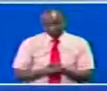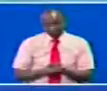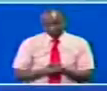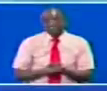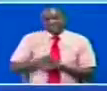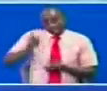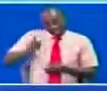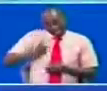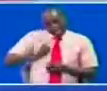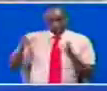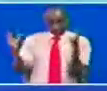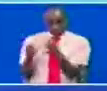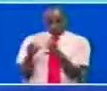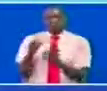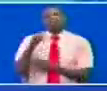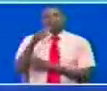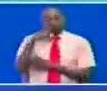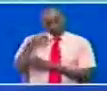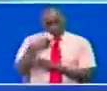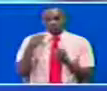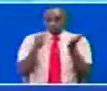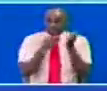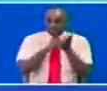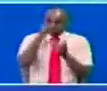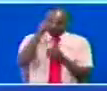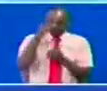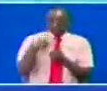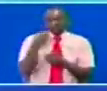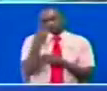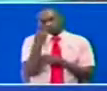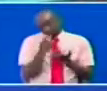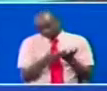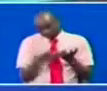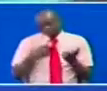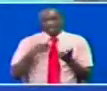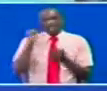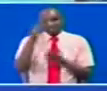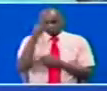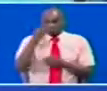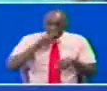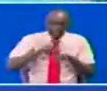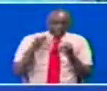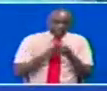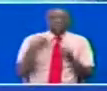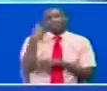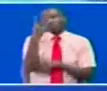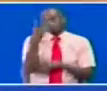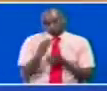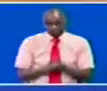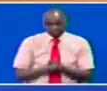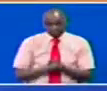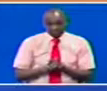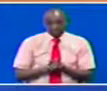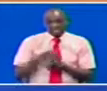In ladies' category, Chambogo University bagged 12 gold medals, 8 medals ahead of Kenyatta University, who finished second.